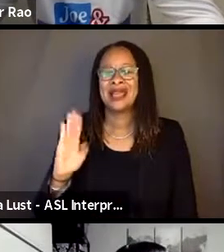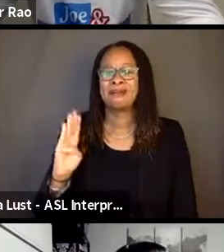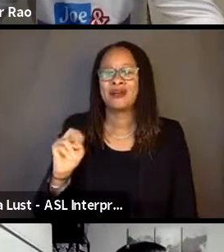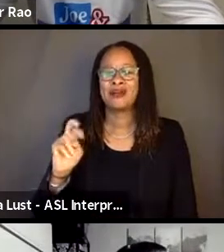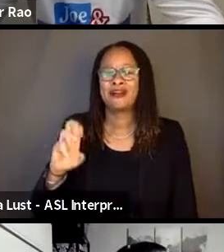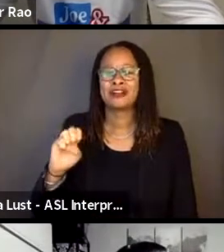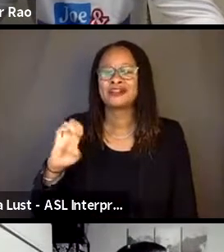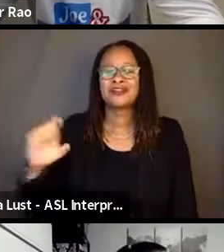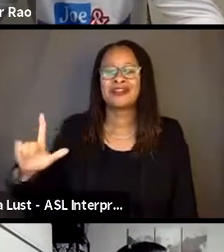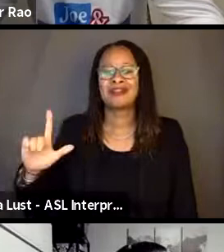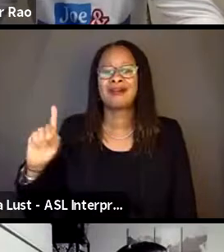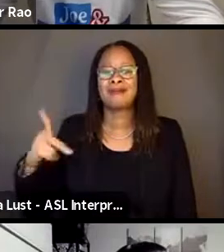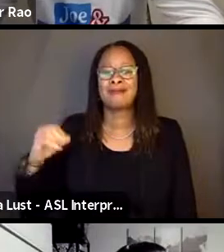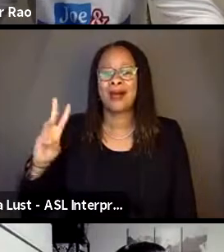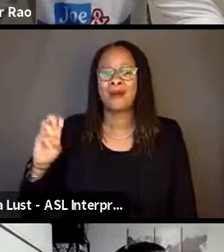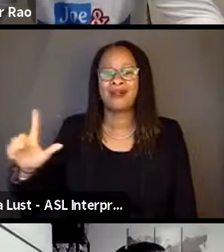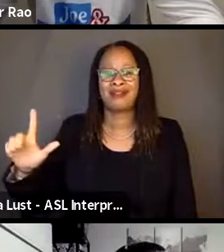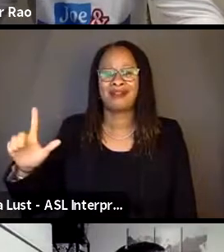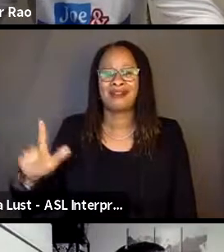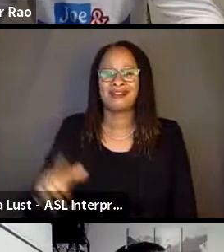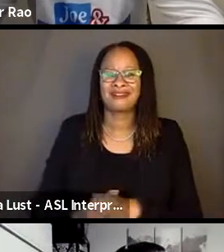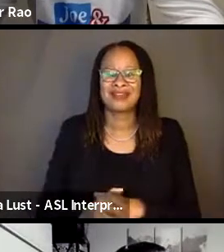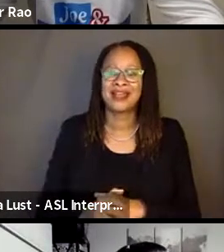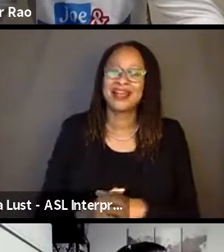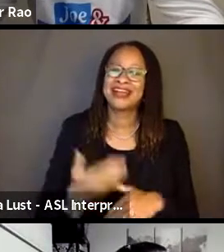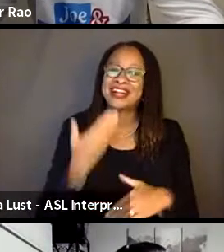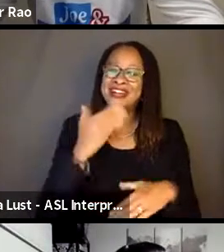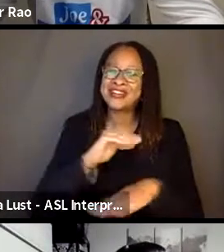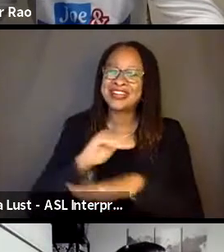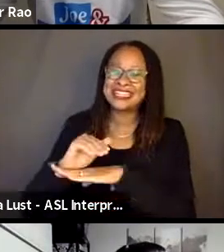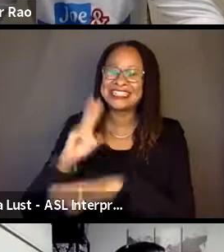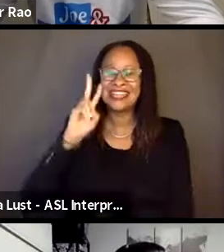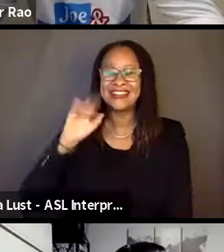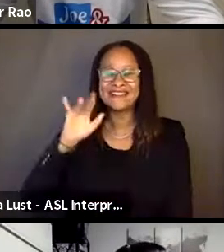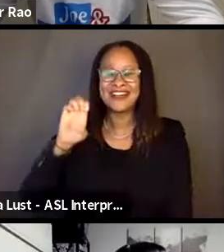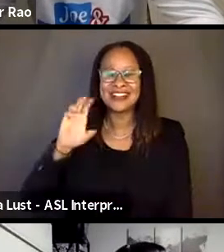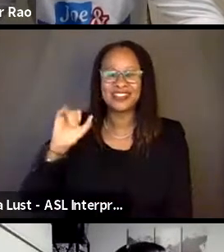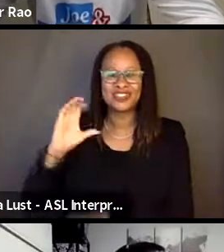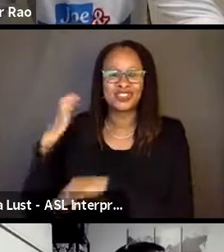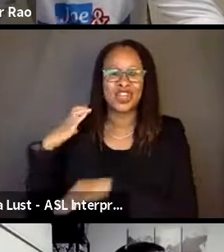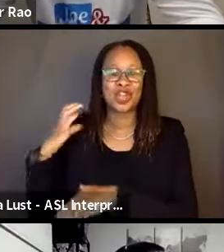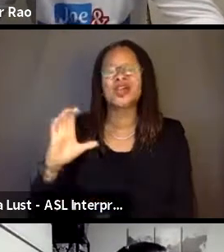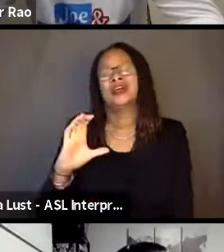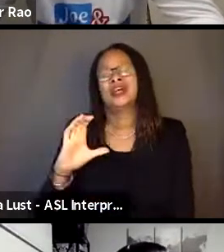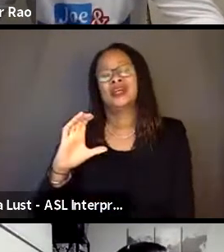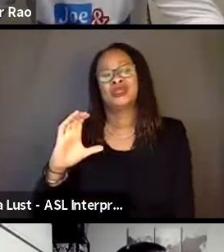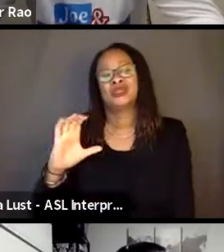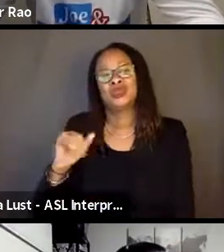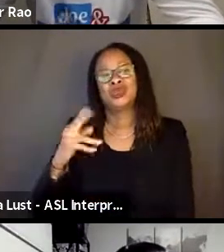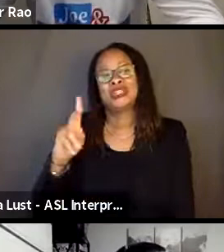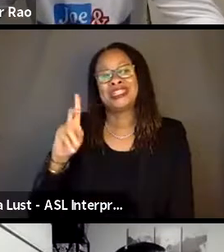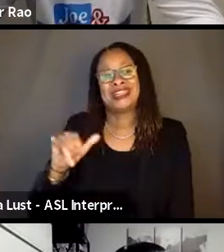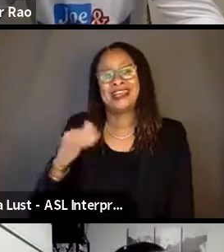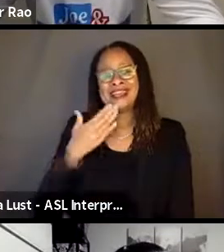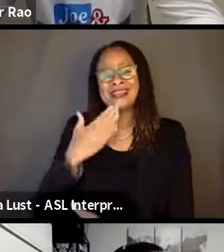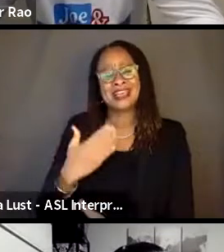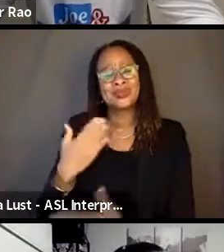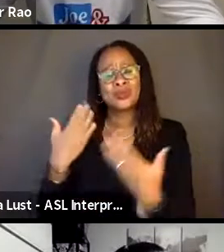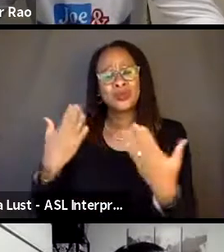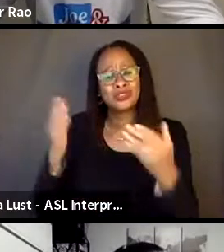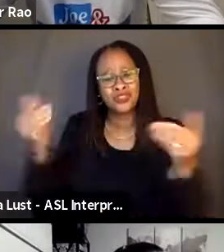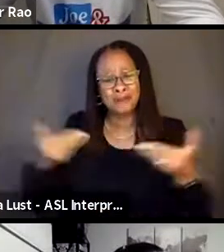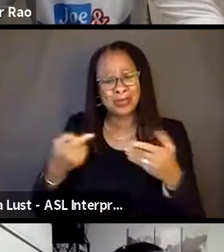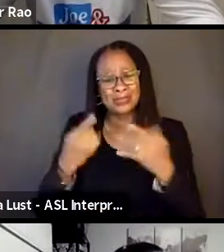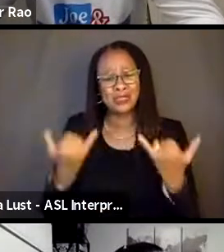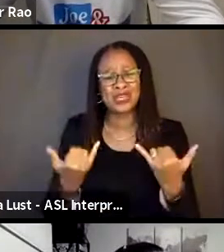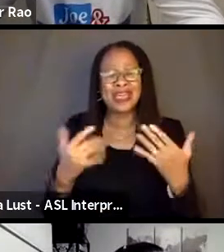Mccarsel-Powell. Well, good evening, Vice Chair Judy. Thank you so much for having me on this very exciting